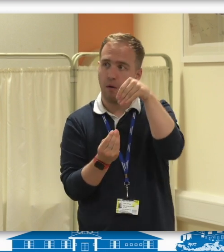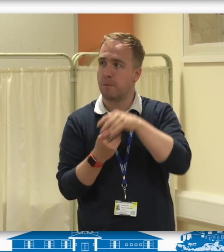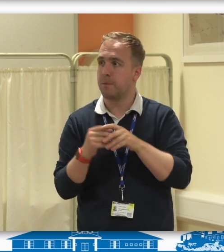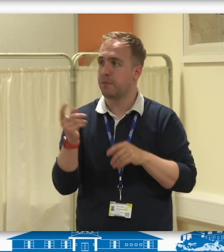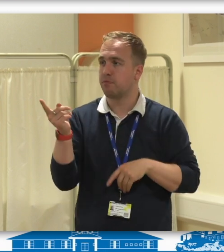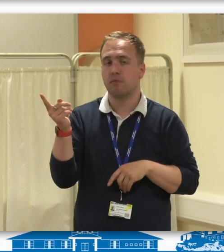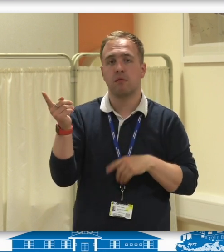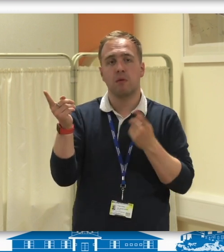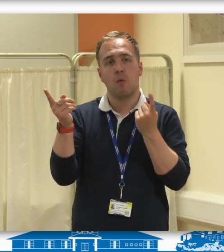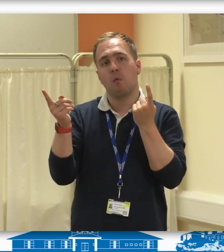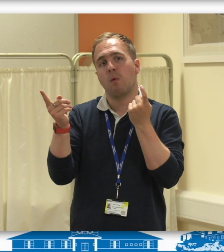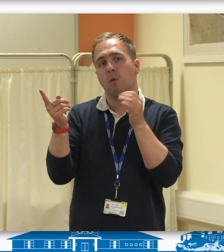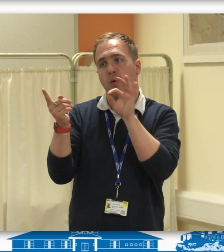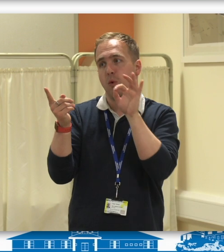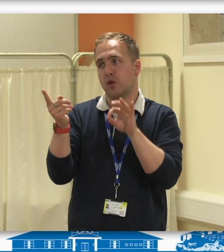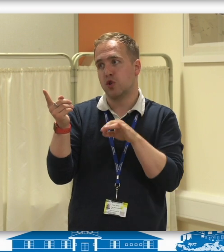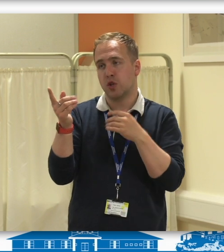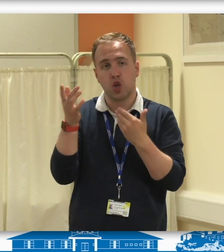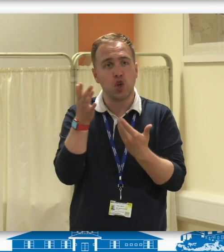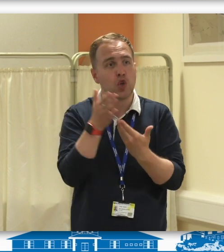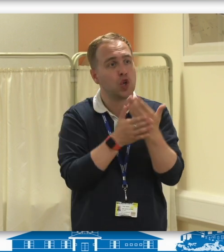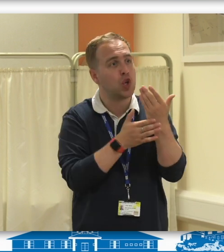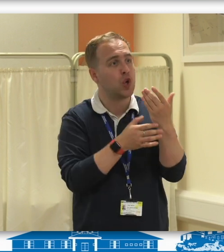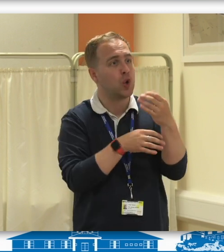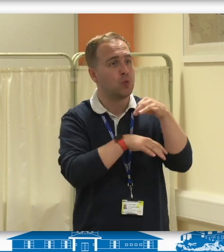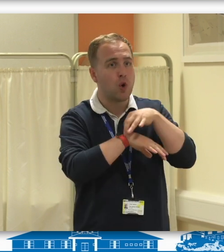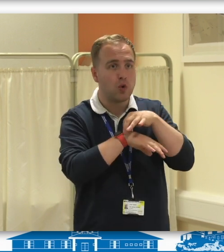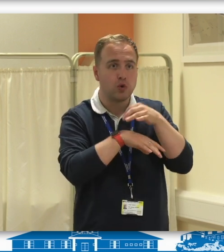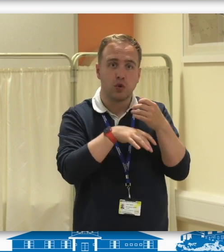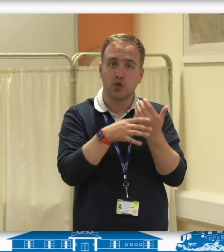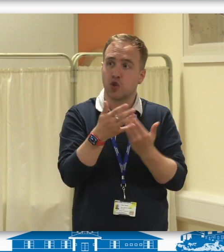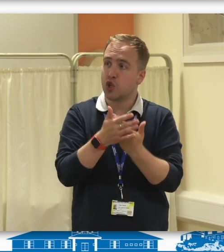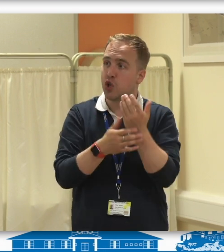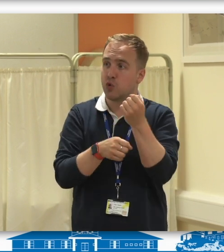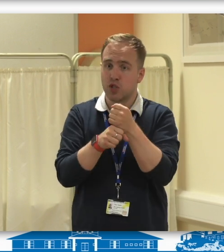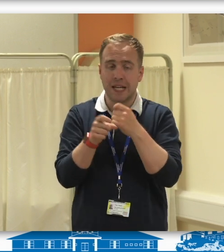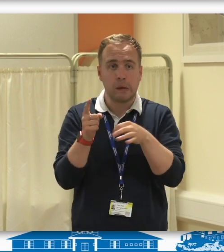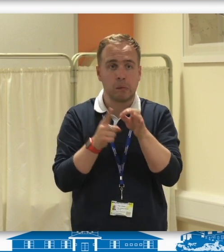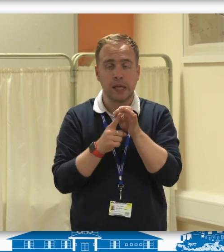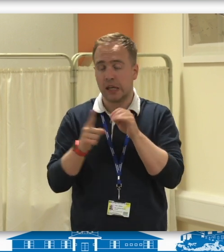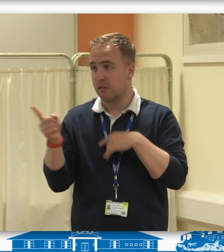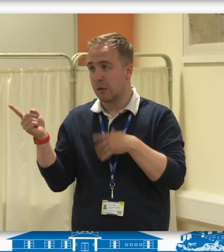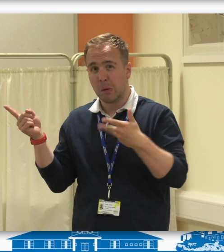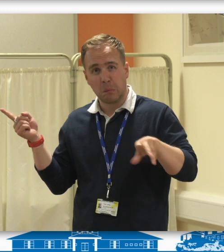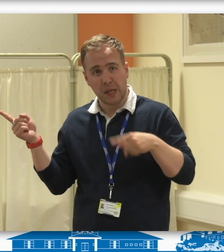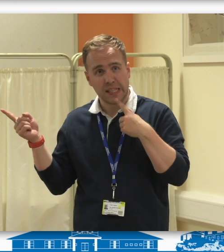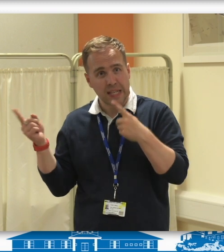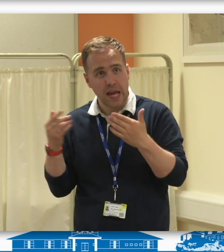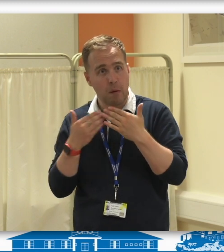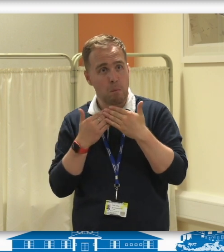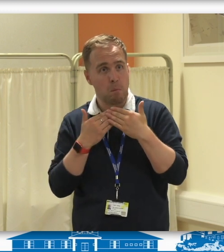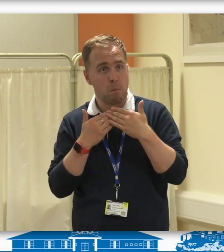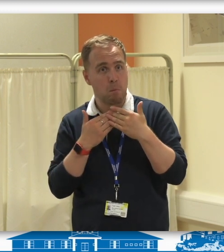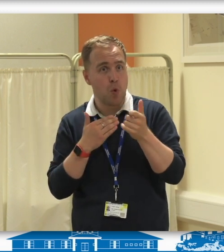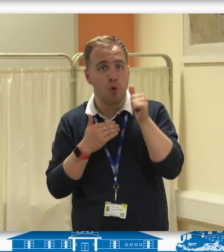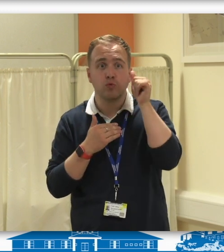one more question. With new doctors and GPs that are coming through, as you said, that there's more knowledge